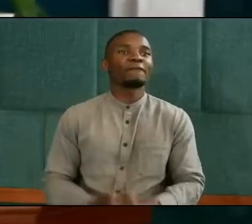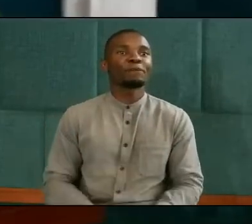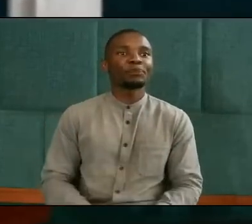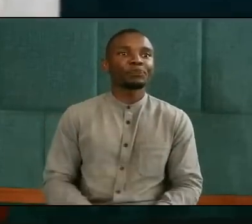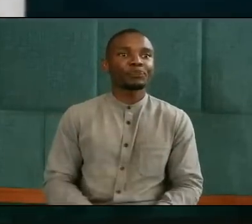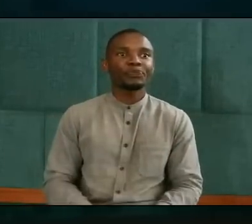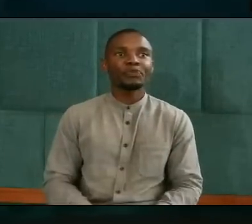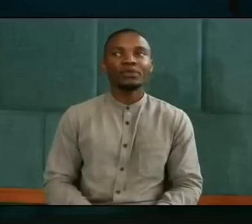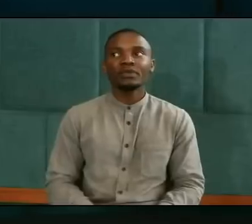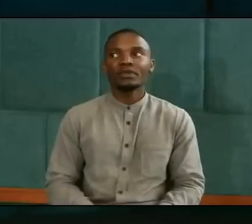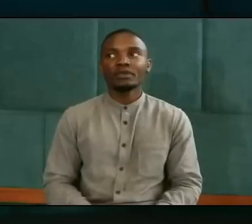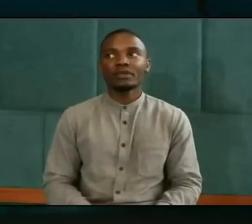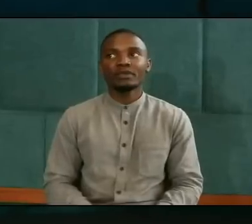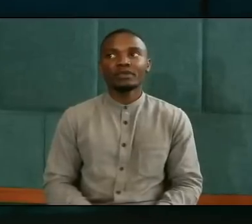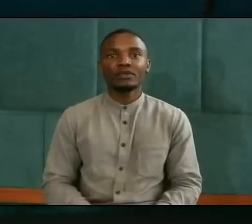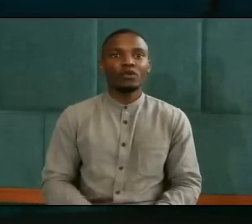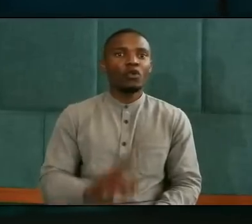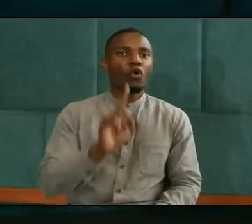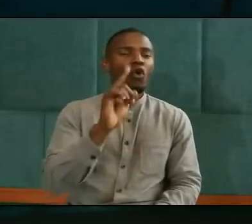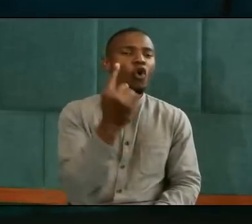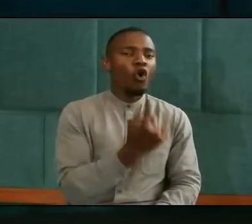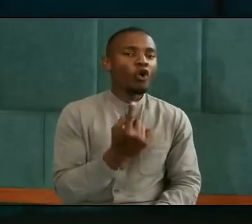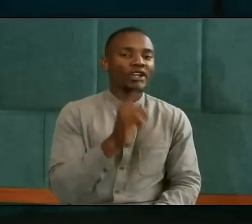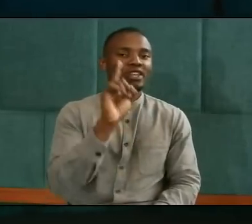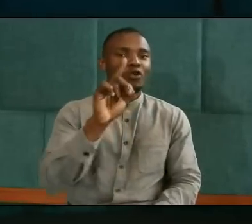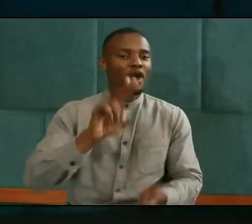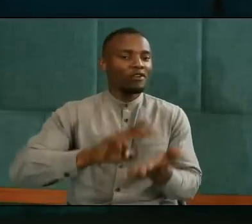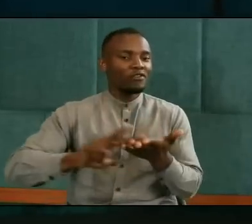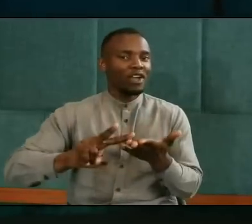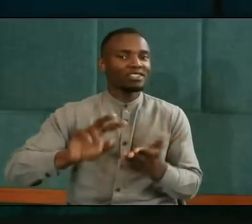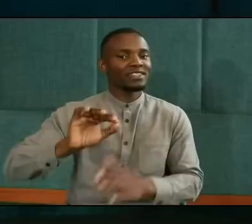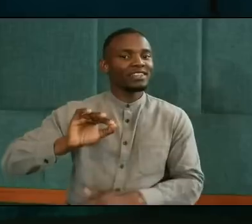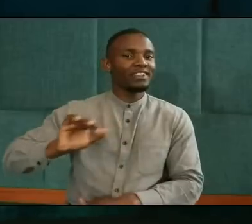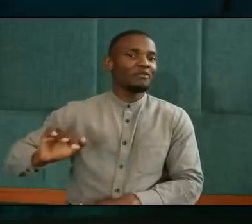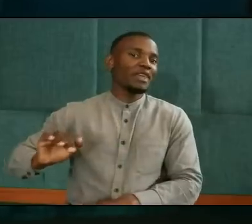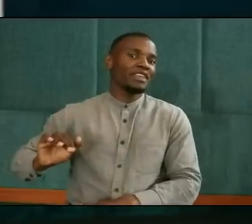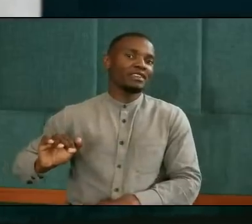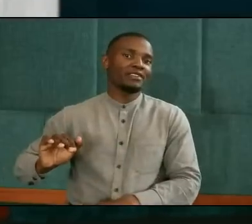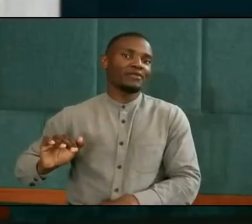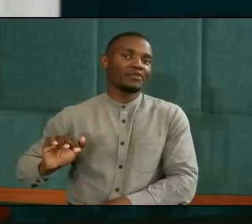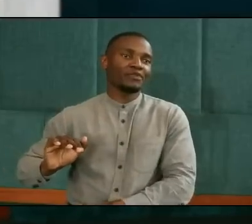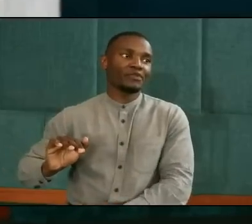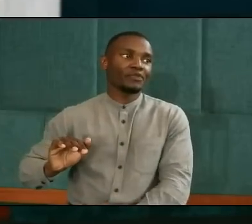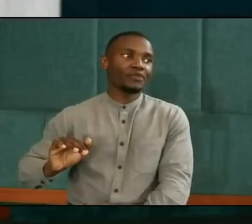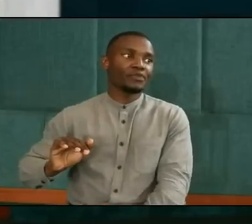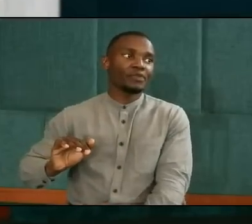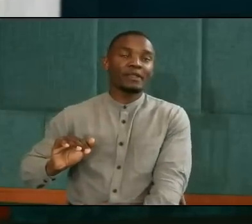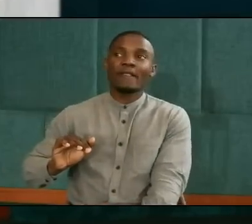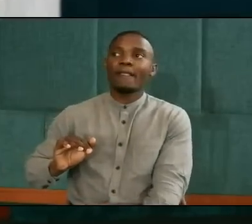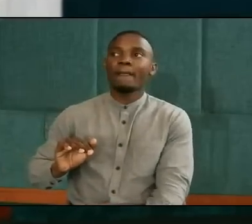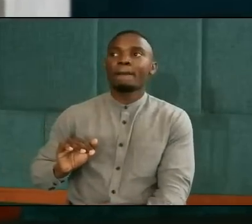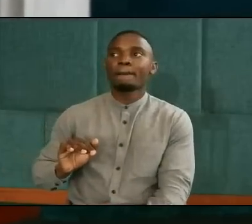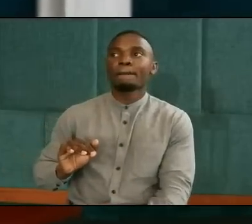One single verse away.